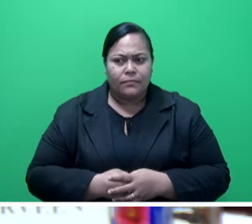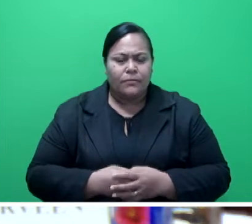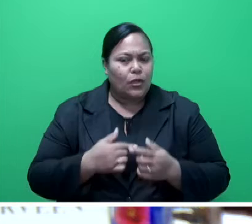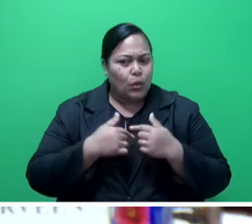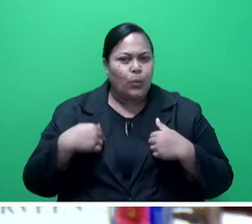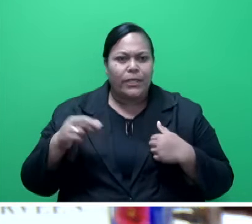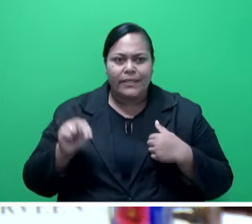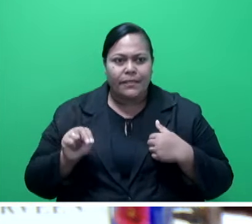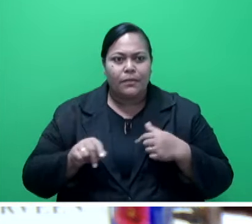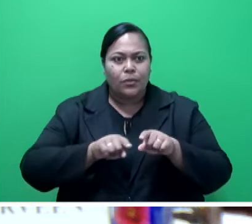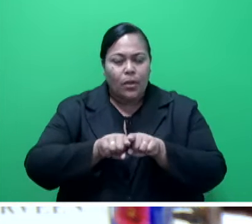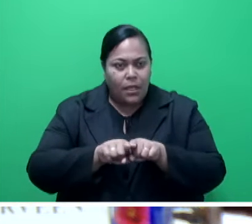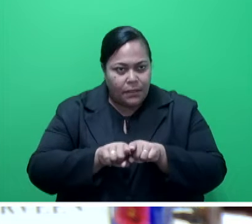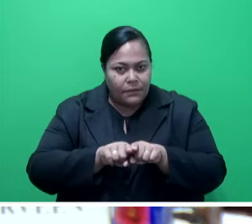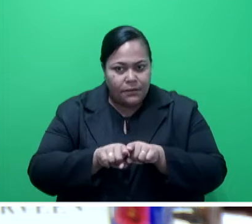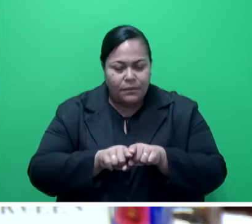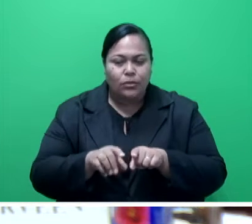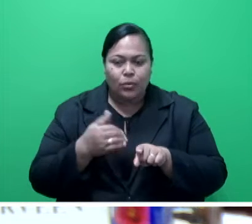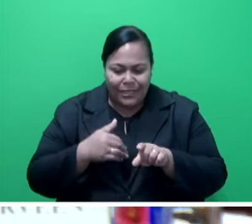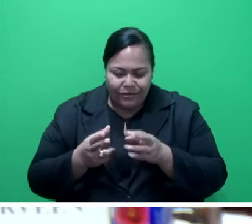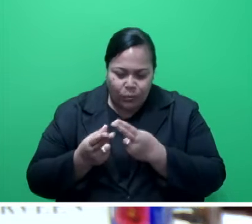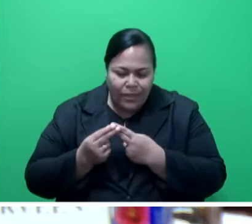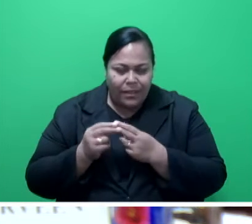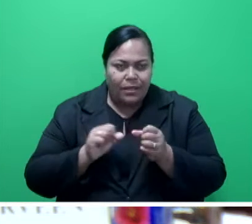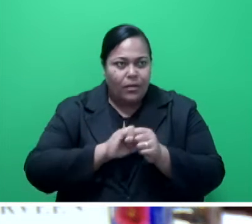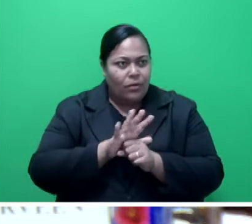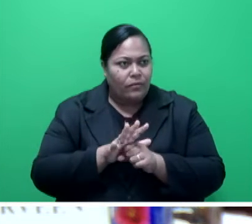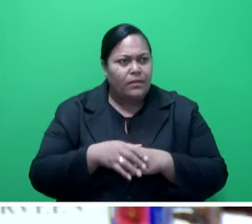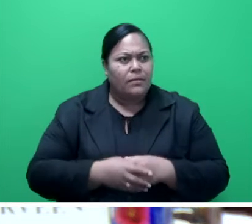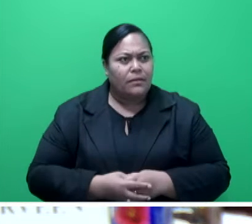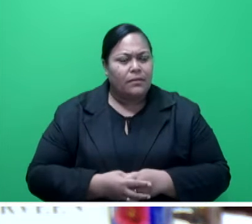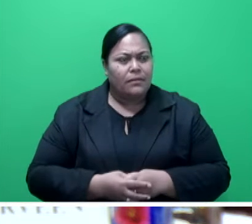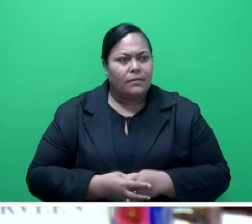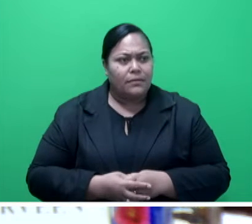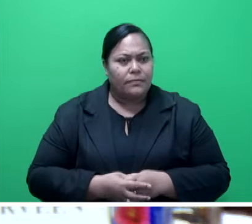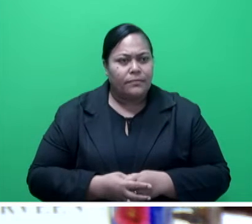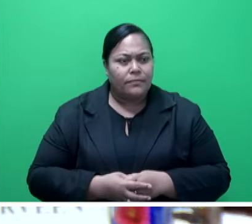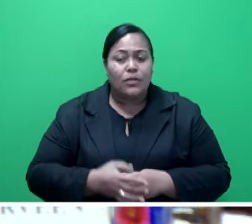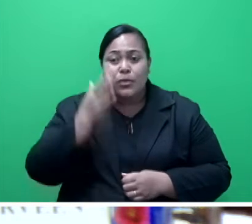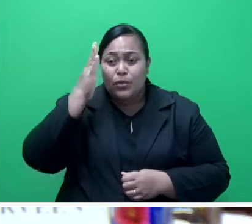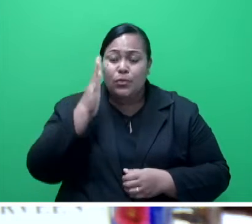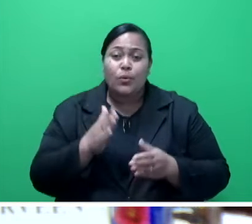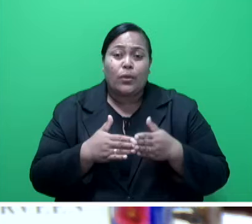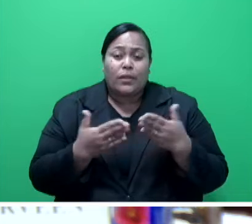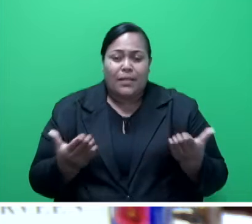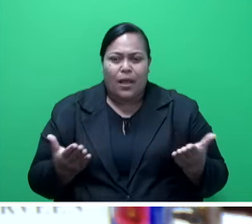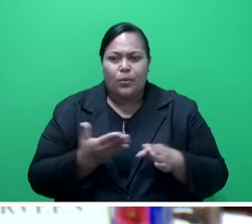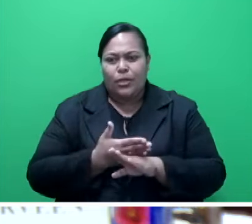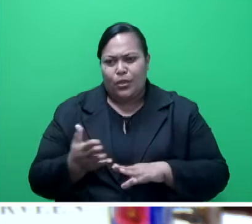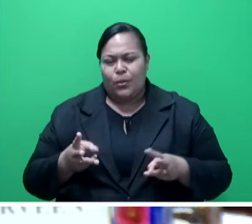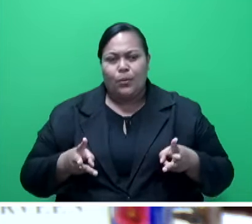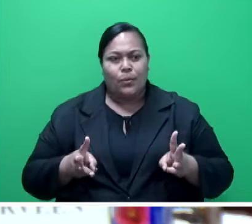live with it. Mr. Speaker, sir, returning to school has taken on new meaning and a new set of worries